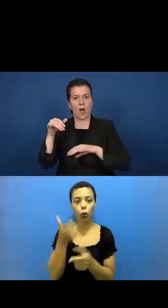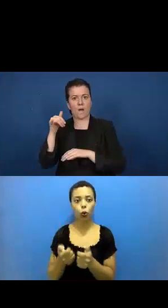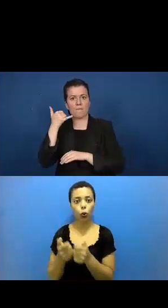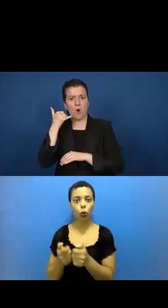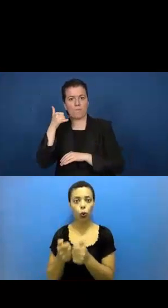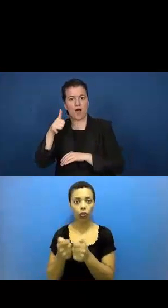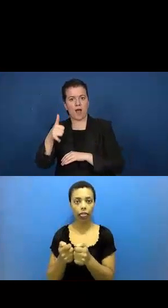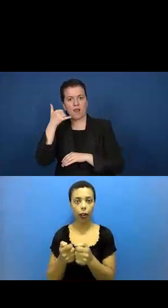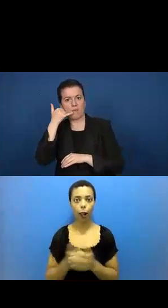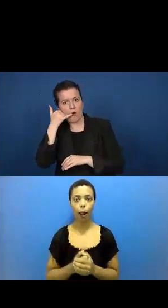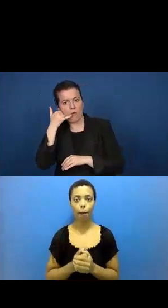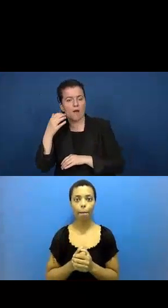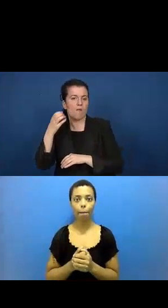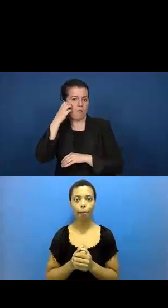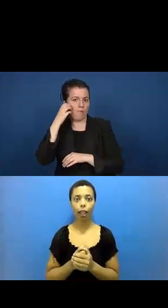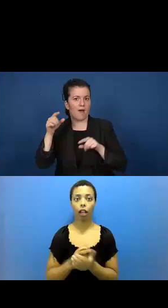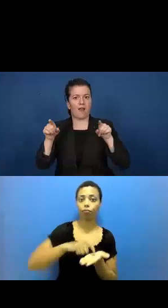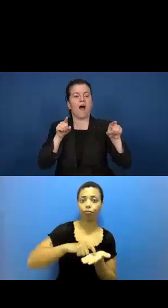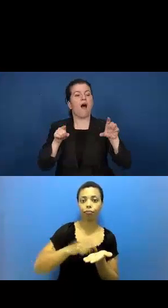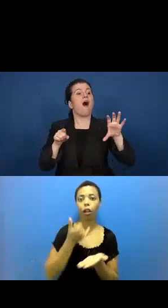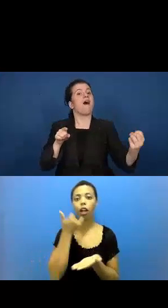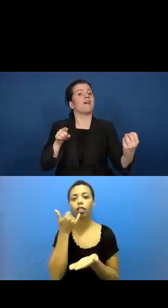here, mobile.